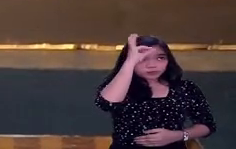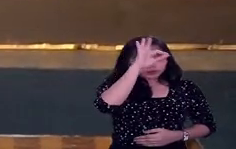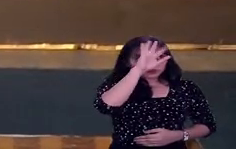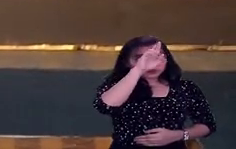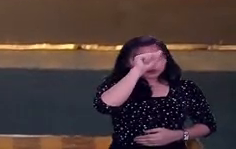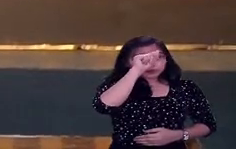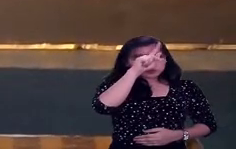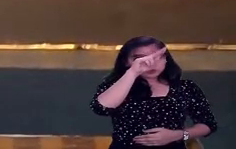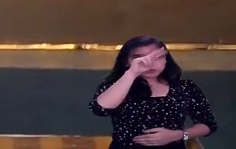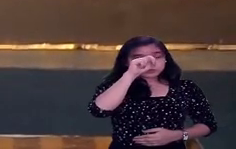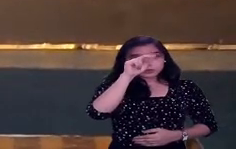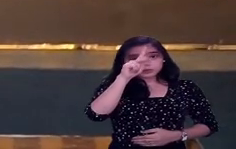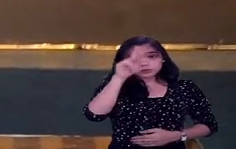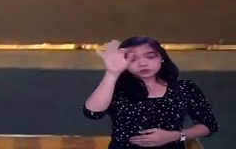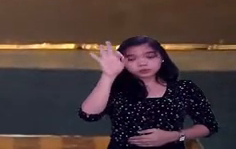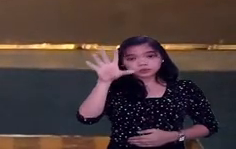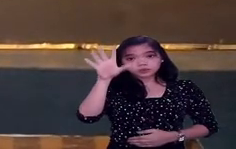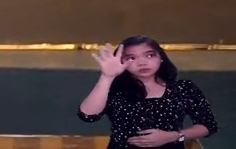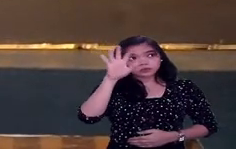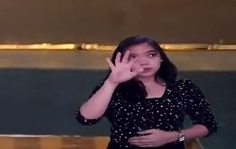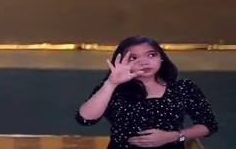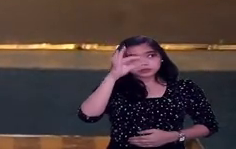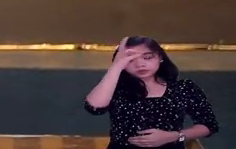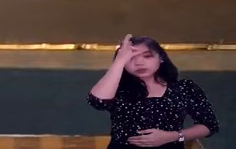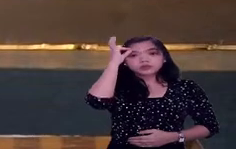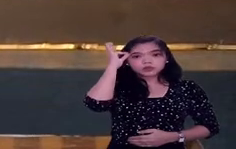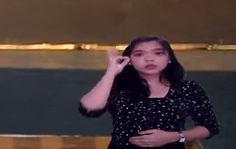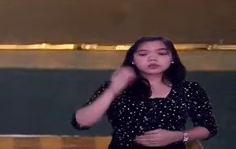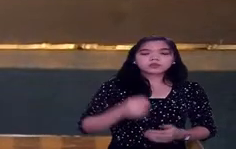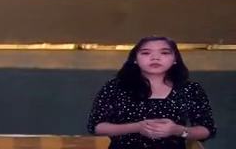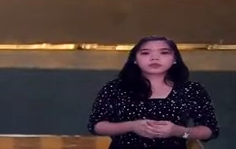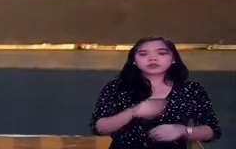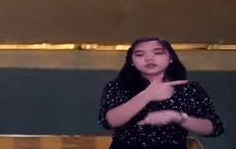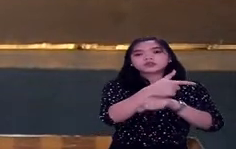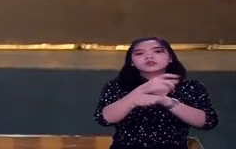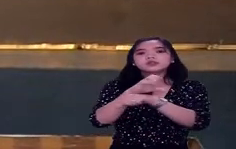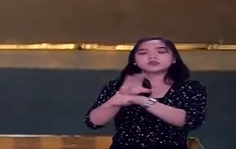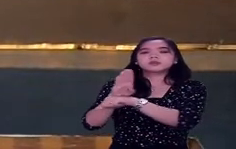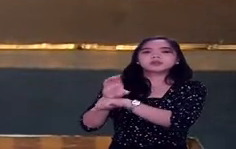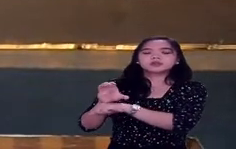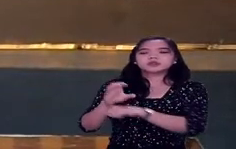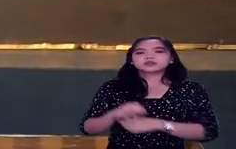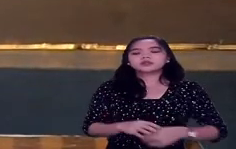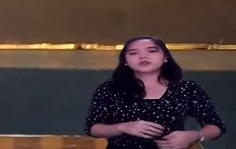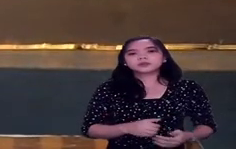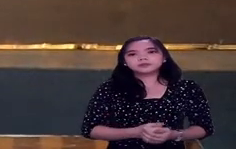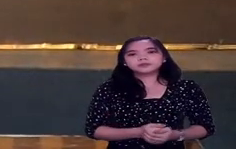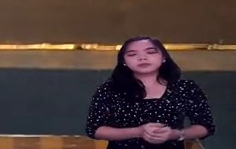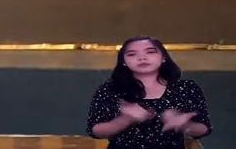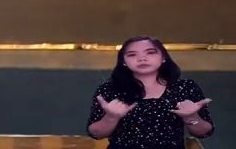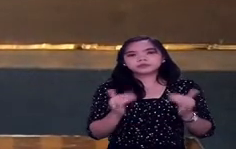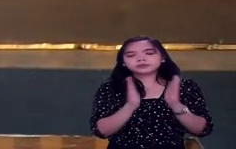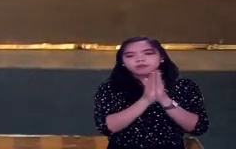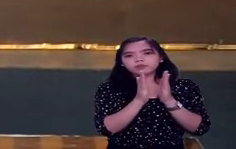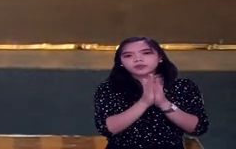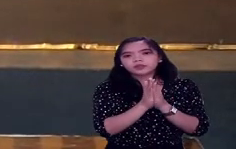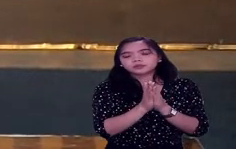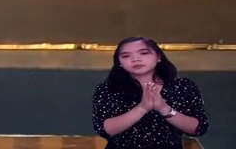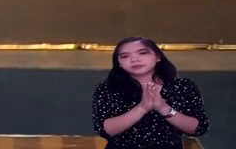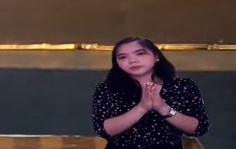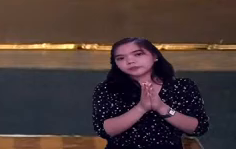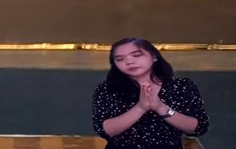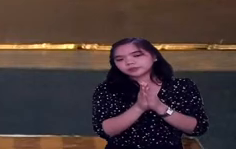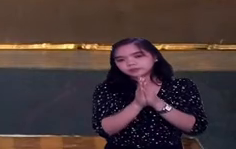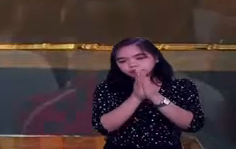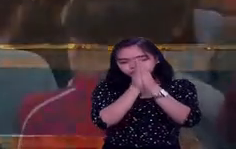my good friend. Please come and lead us in the word of prayer. He is the pastor of the Gospel of Christ Baptist Church in Talamban. And